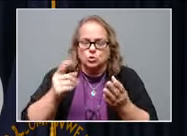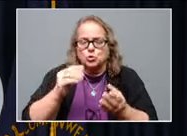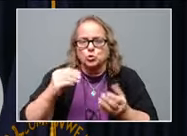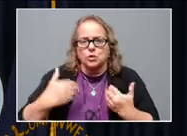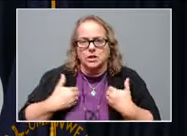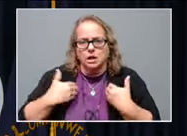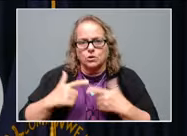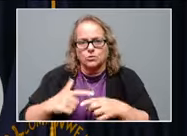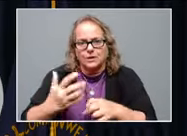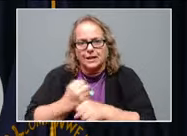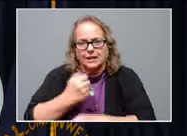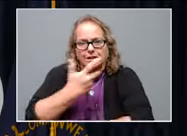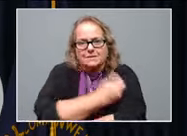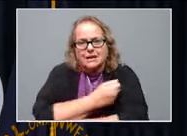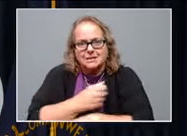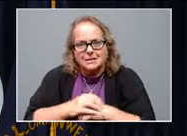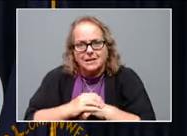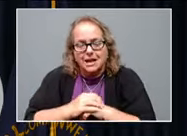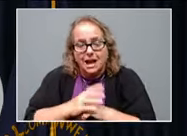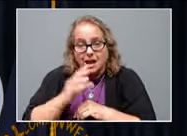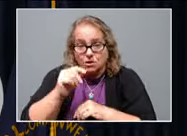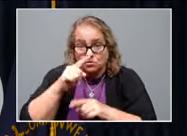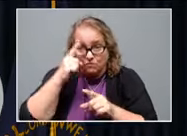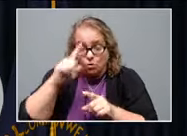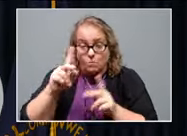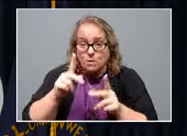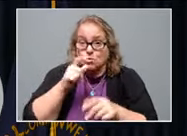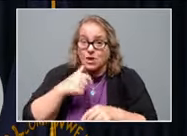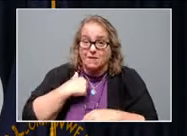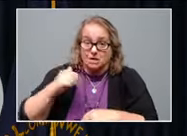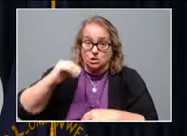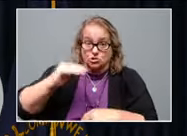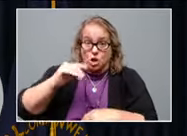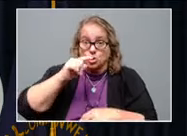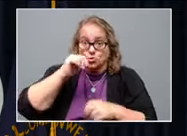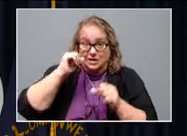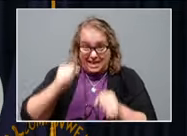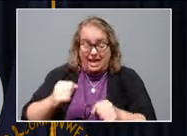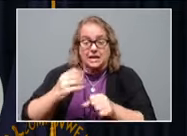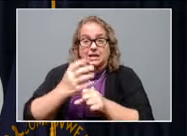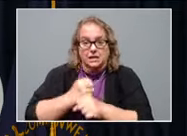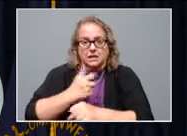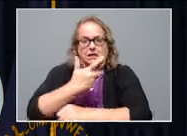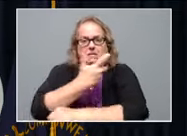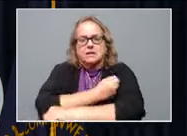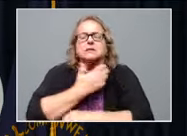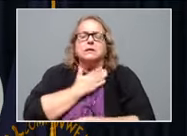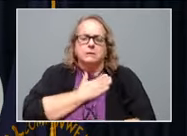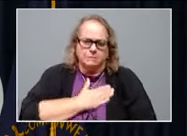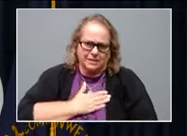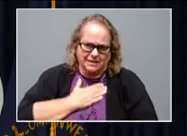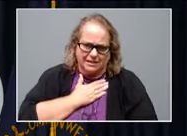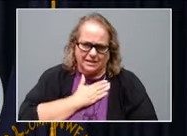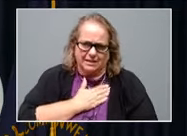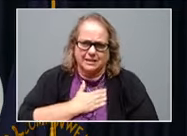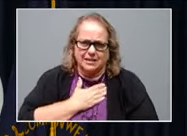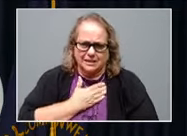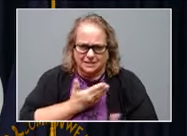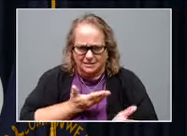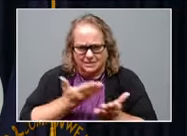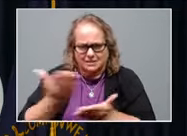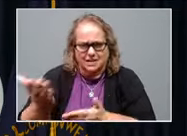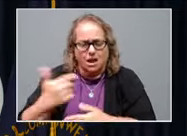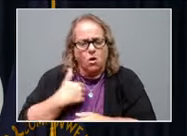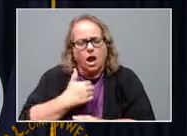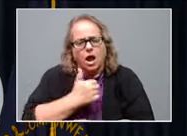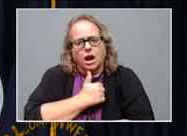vaccinated. And to those that have a child that can get vaccinated, please take them. I love my kids more